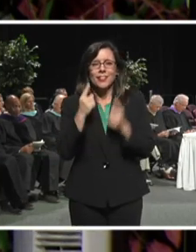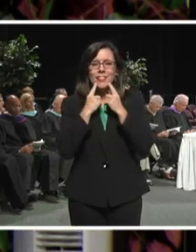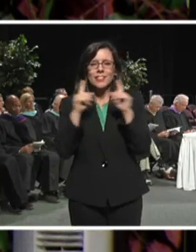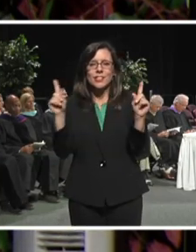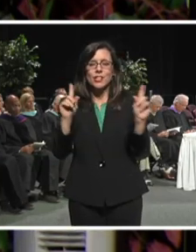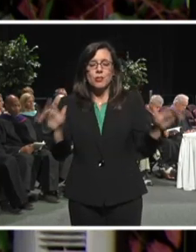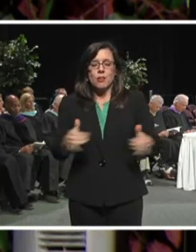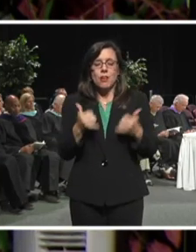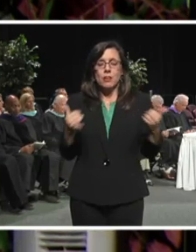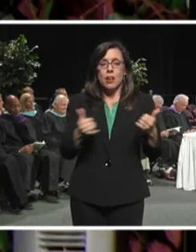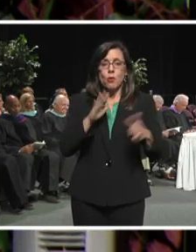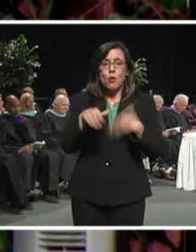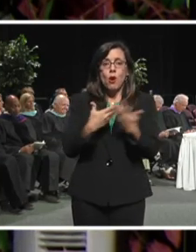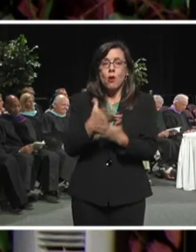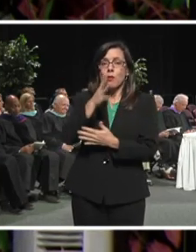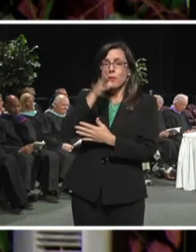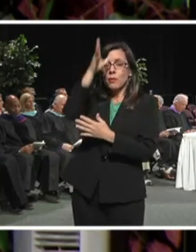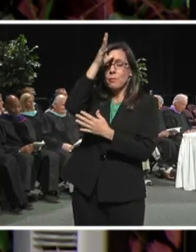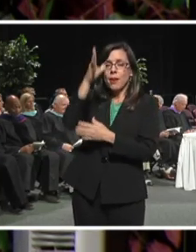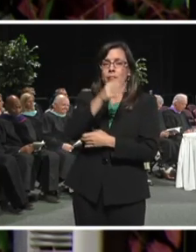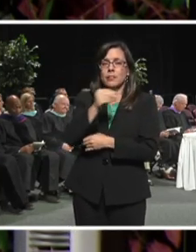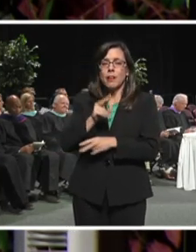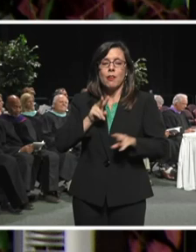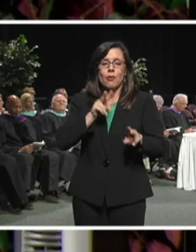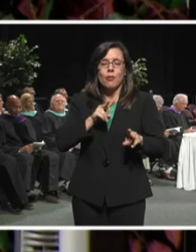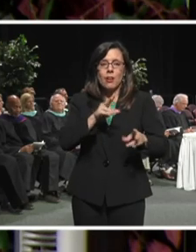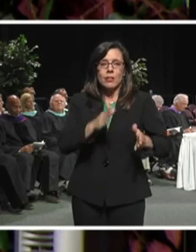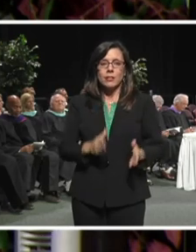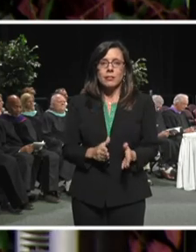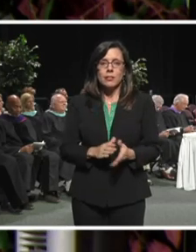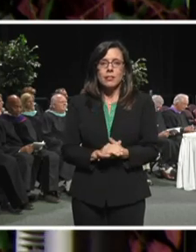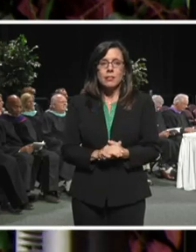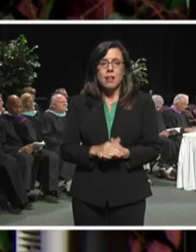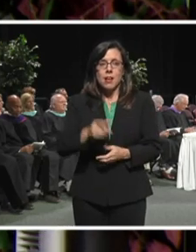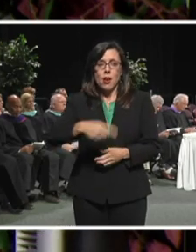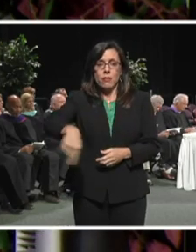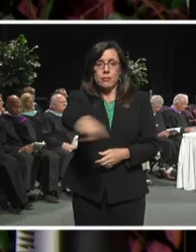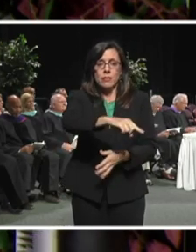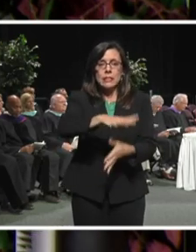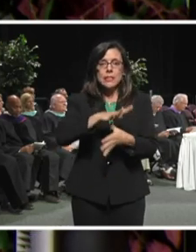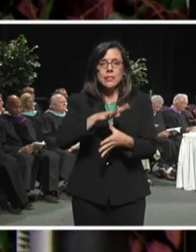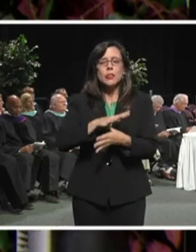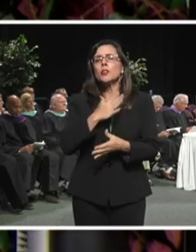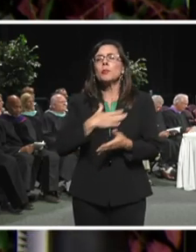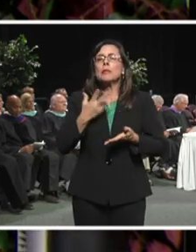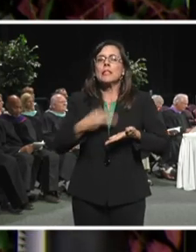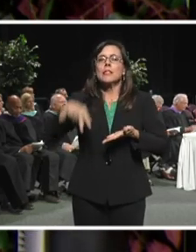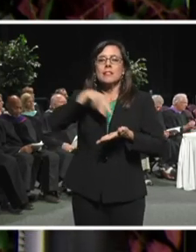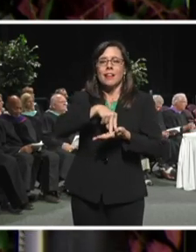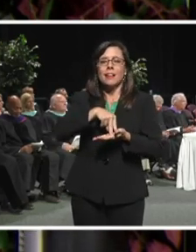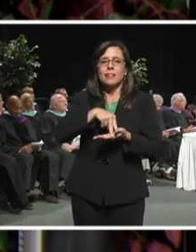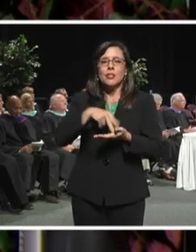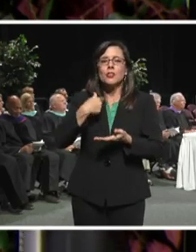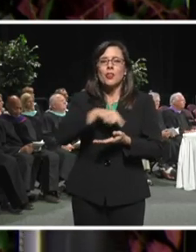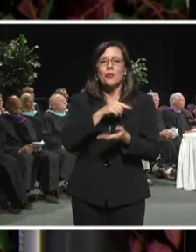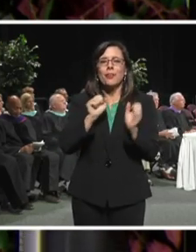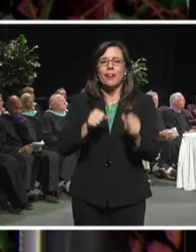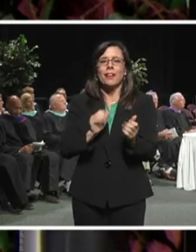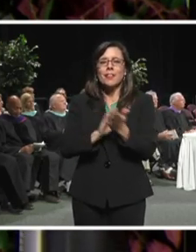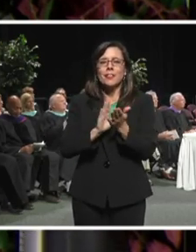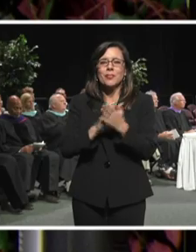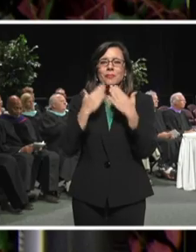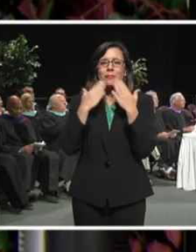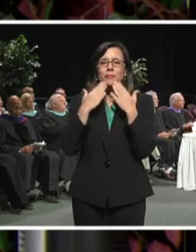At this time, would all the parents and guardians of these seniors please stand and be recognized?